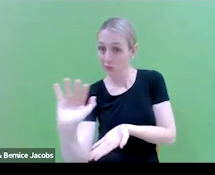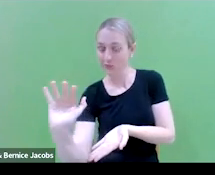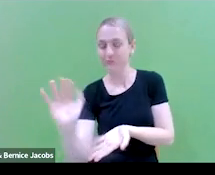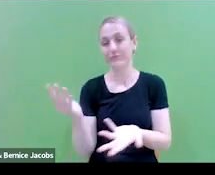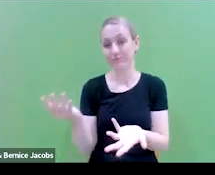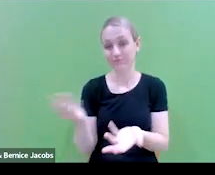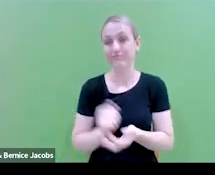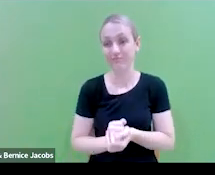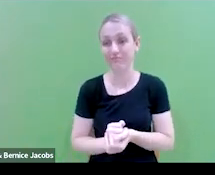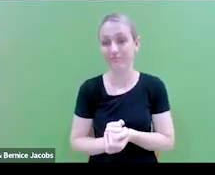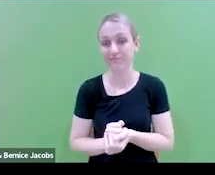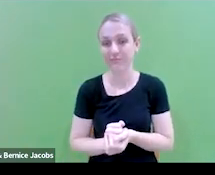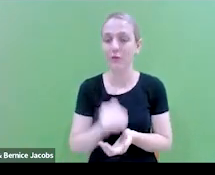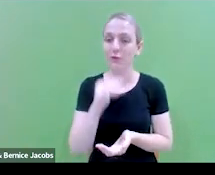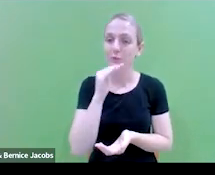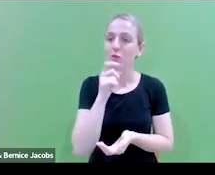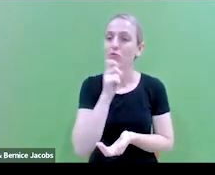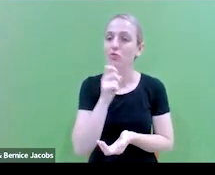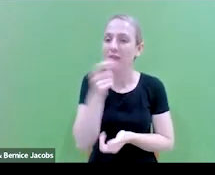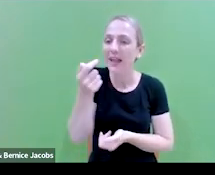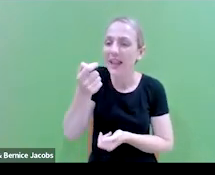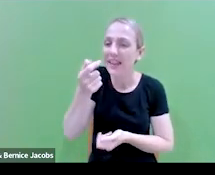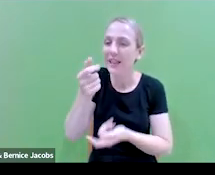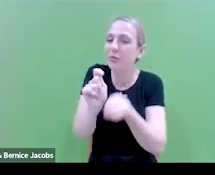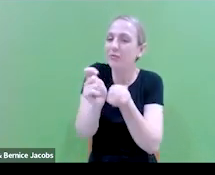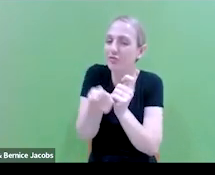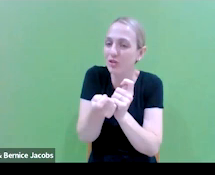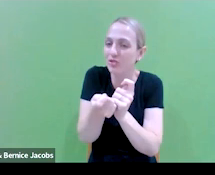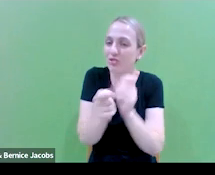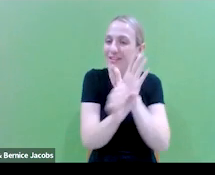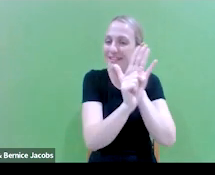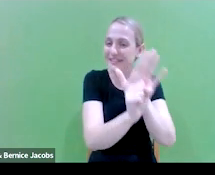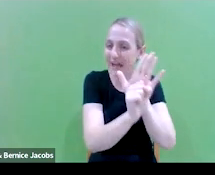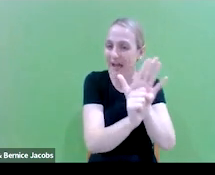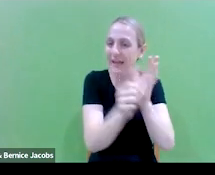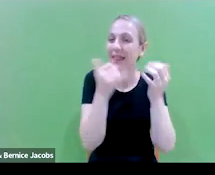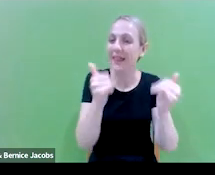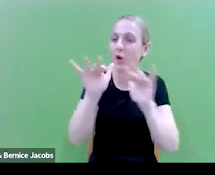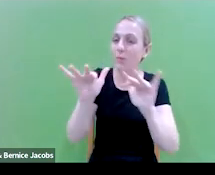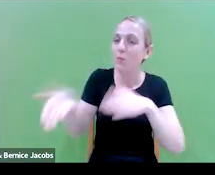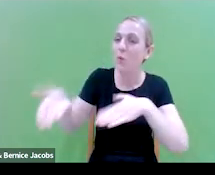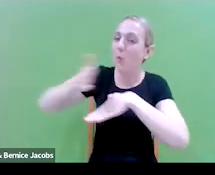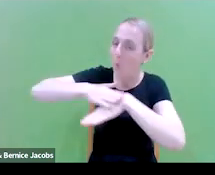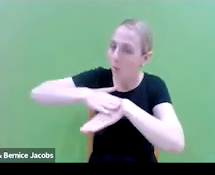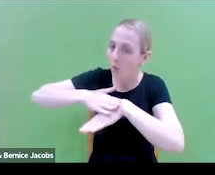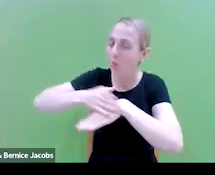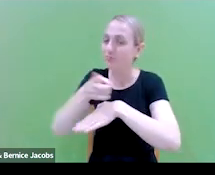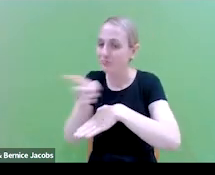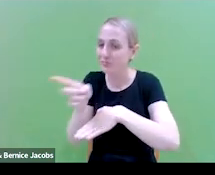information. So by making a small change in the function of the signage, we're able to accommodate a broader range of